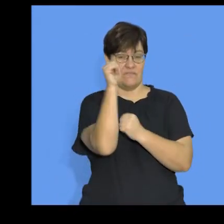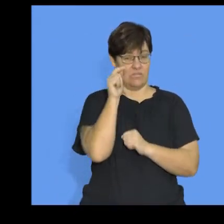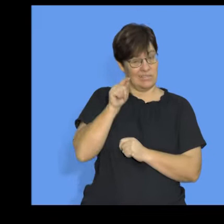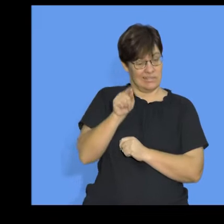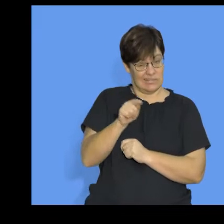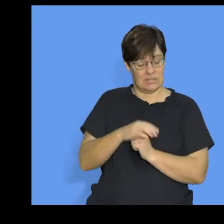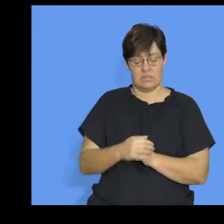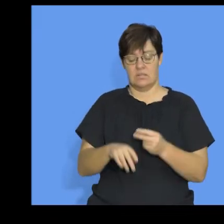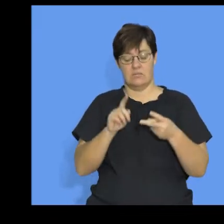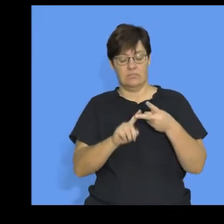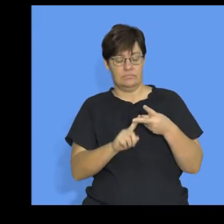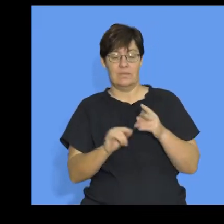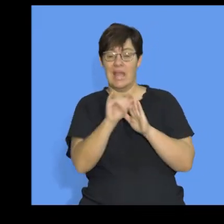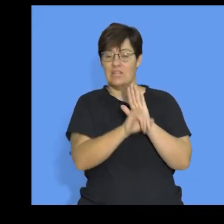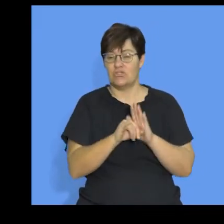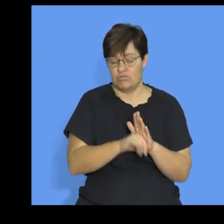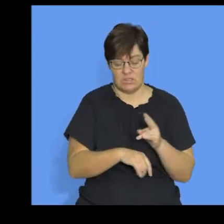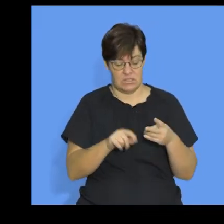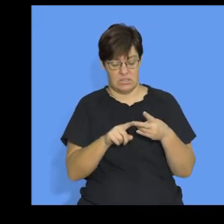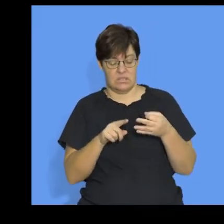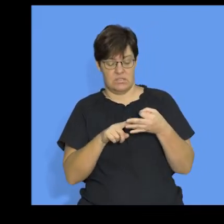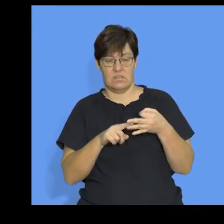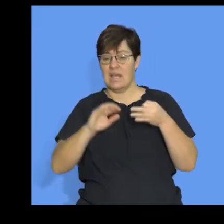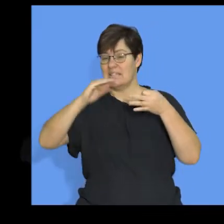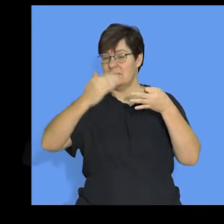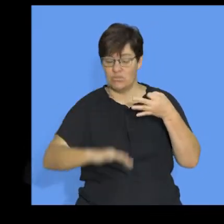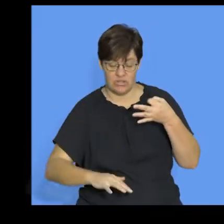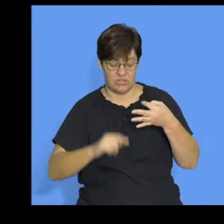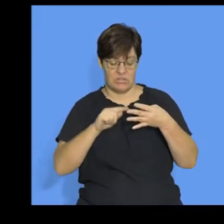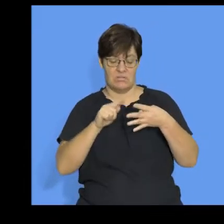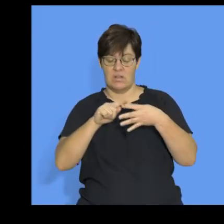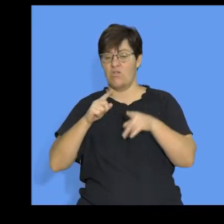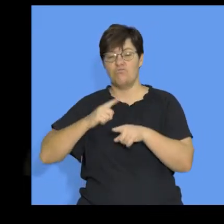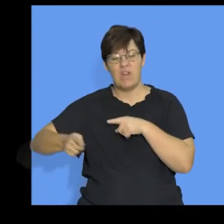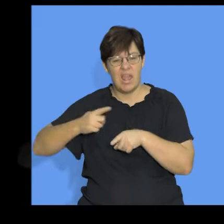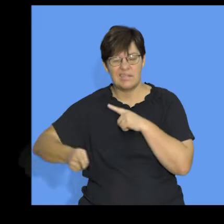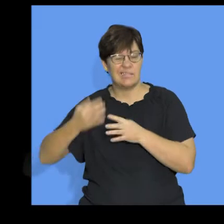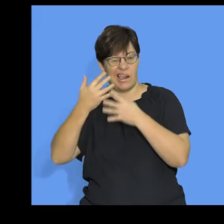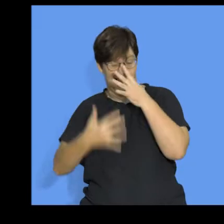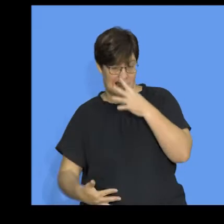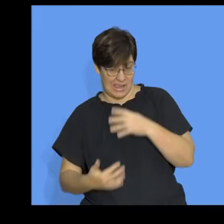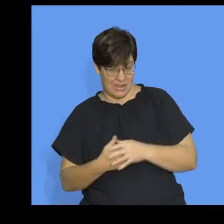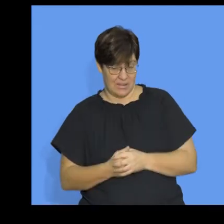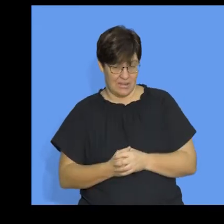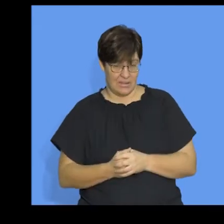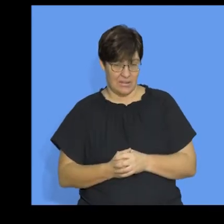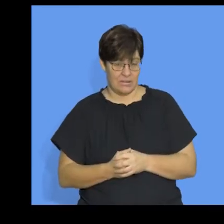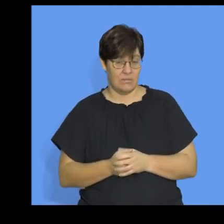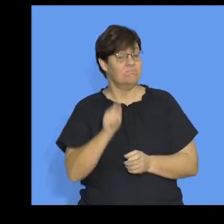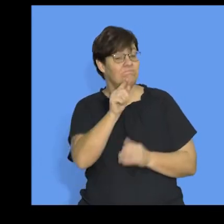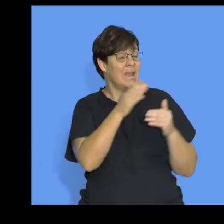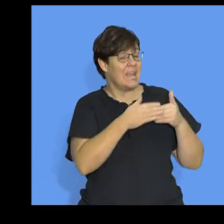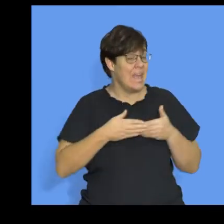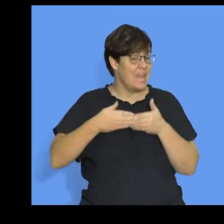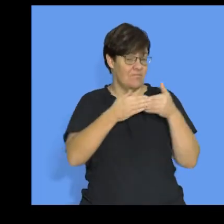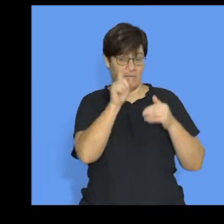mentioned the insurance, depreciation, the rent, etc. Okay, so be very careful here,